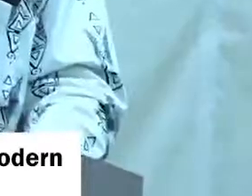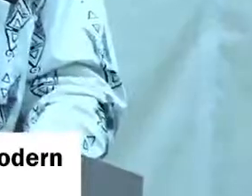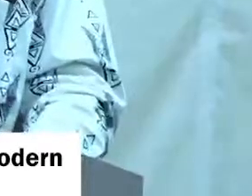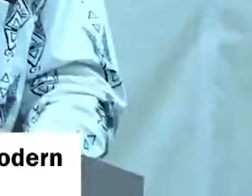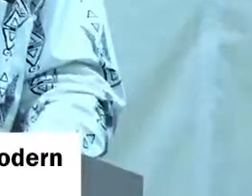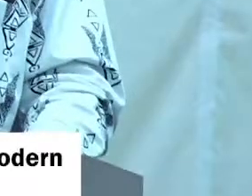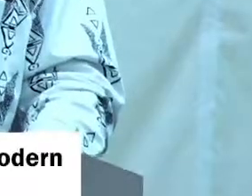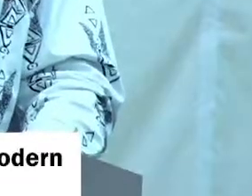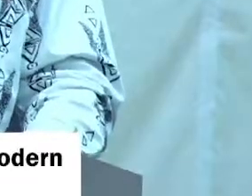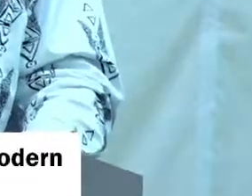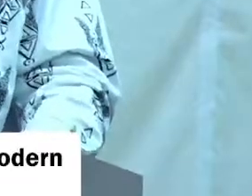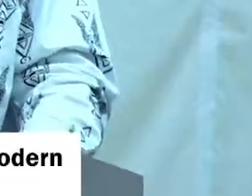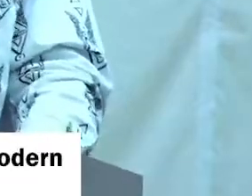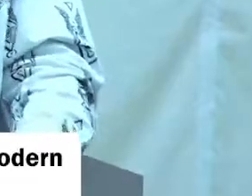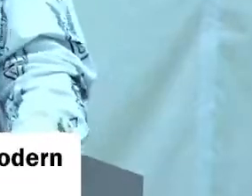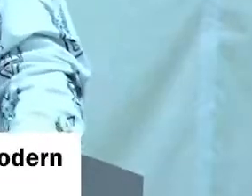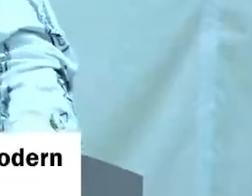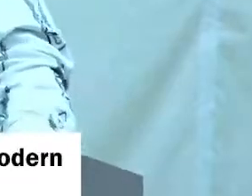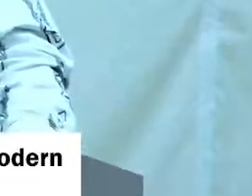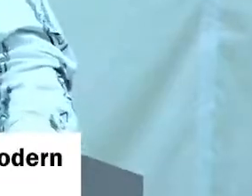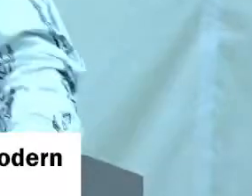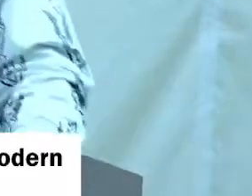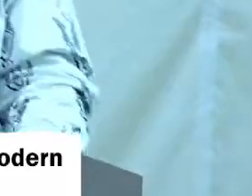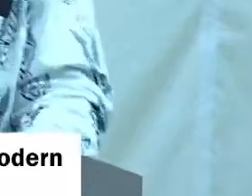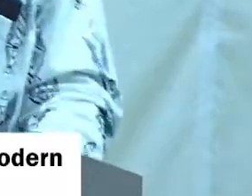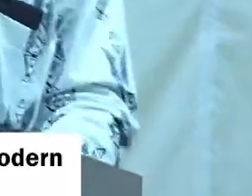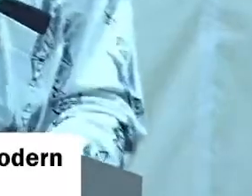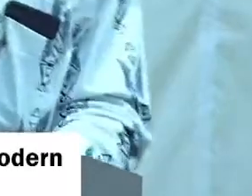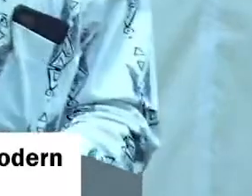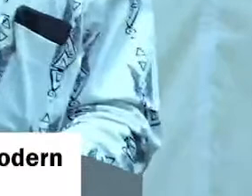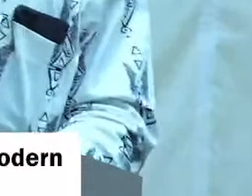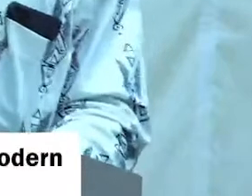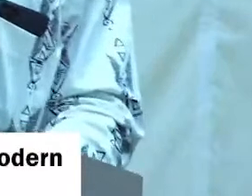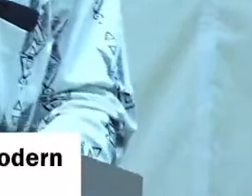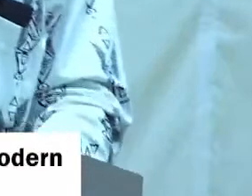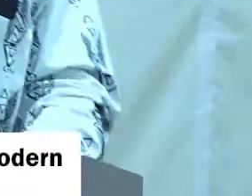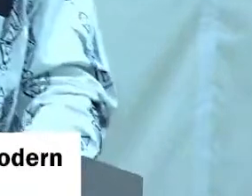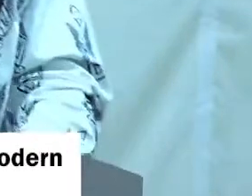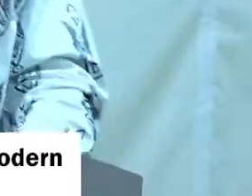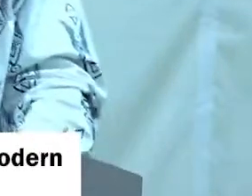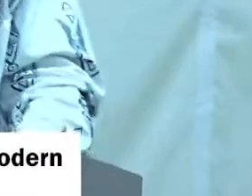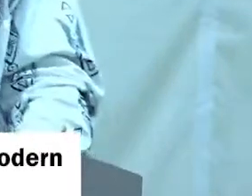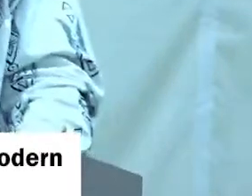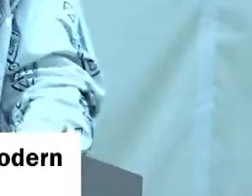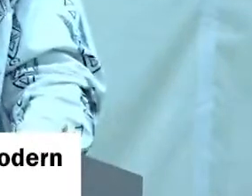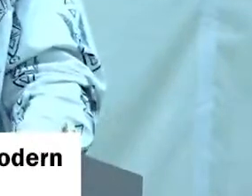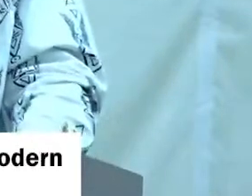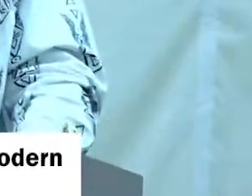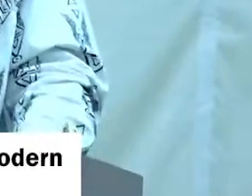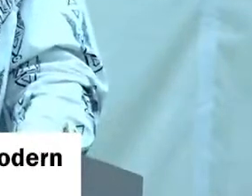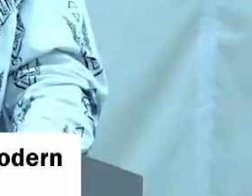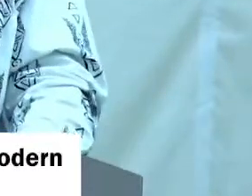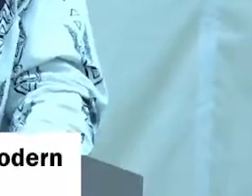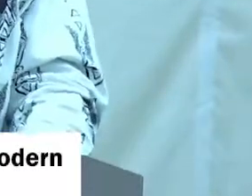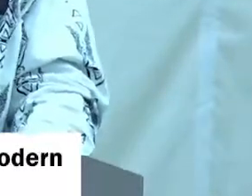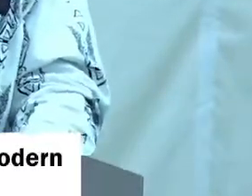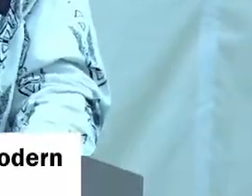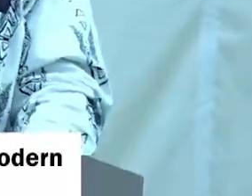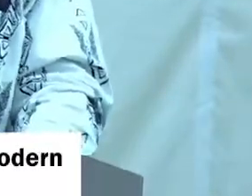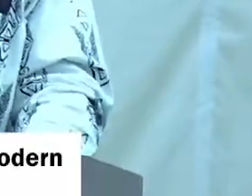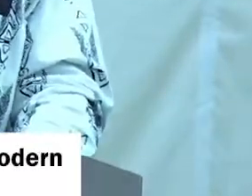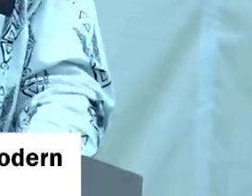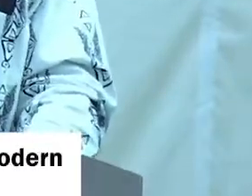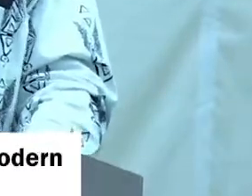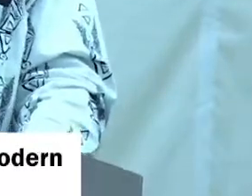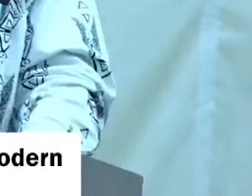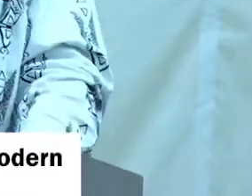The Kronti Akwamu lectures have become a kind of civil society